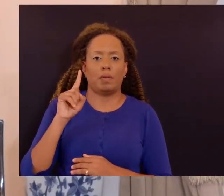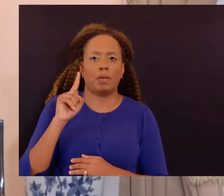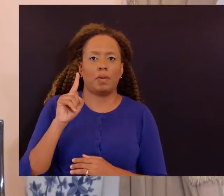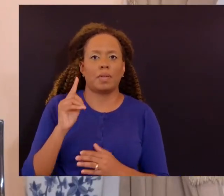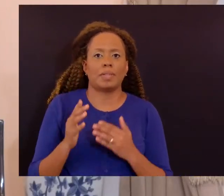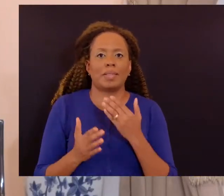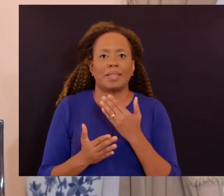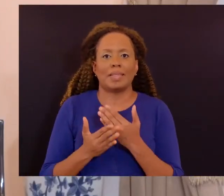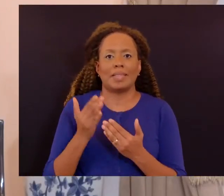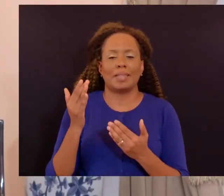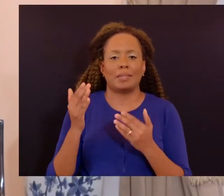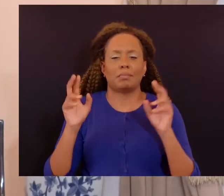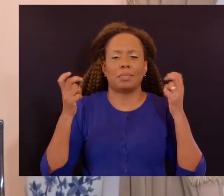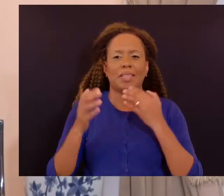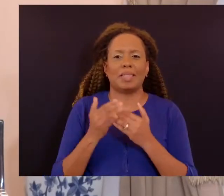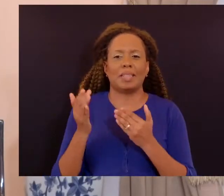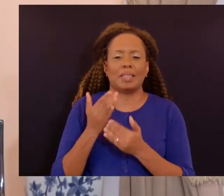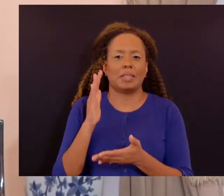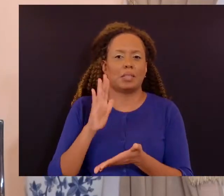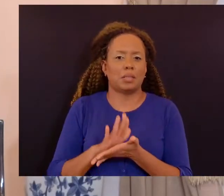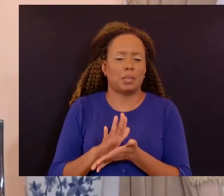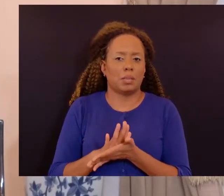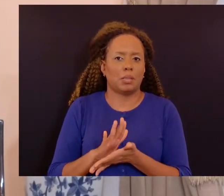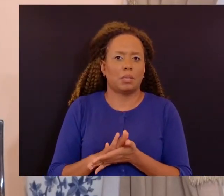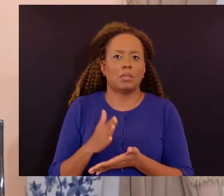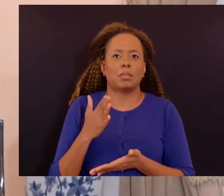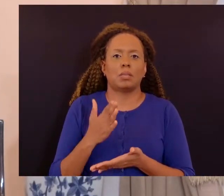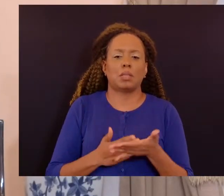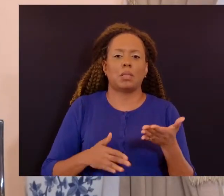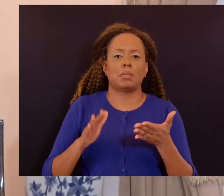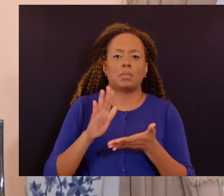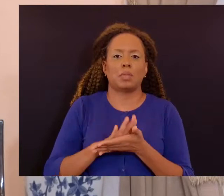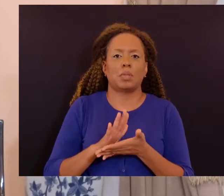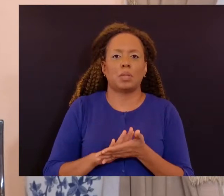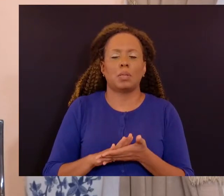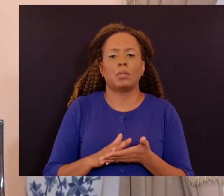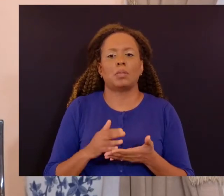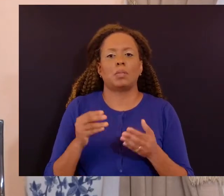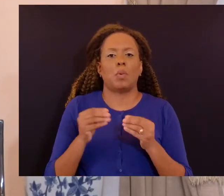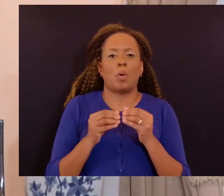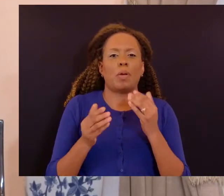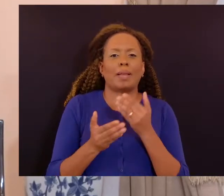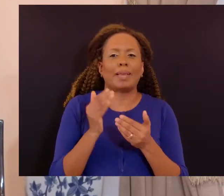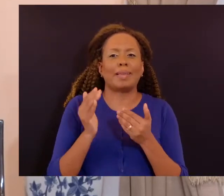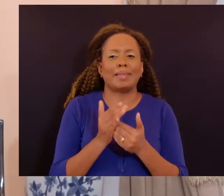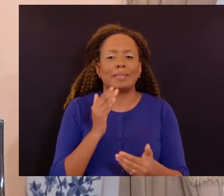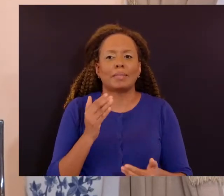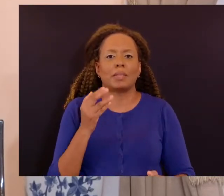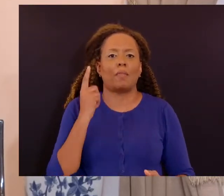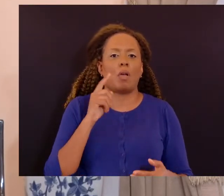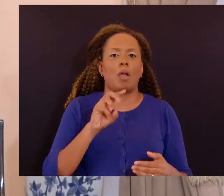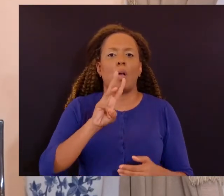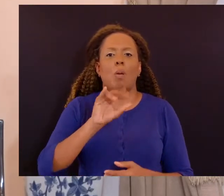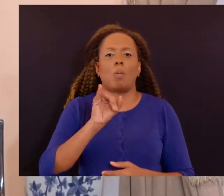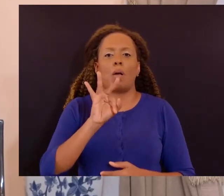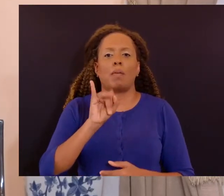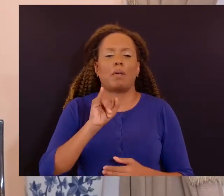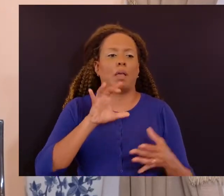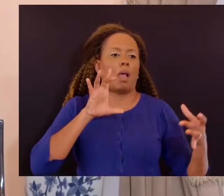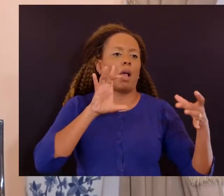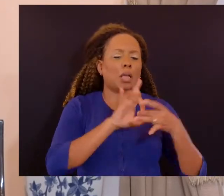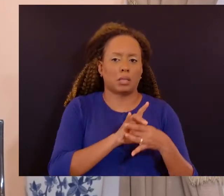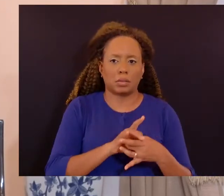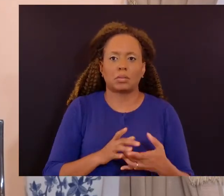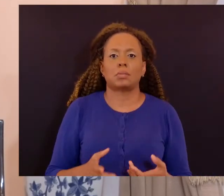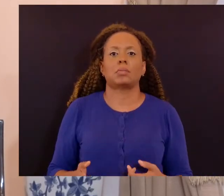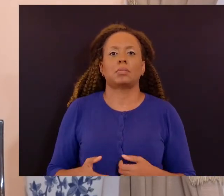easy schools done, because we've categorized our schools in terms of Wi-Fi connectivity, easy, medium, and quite difficult. And